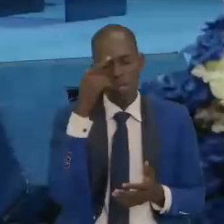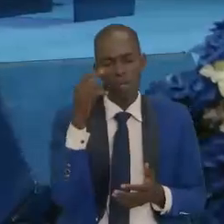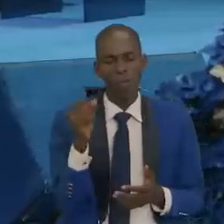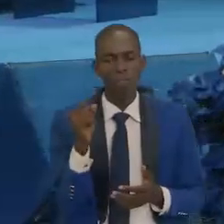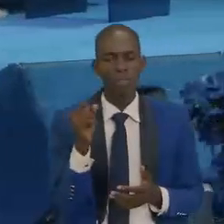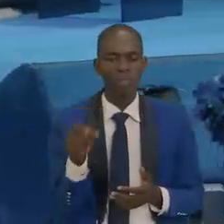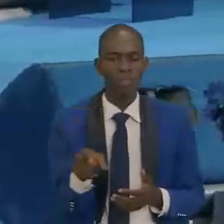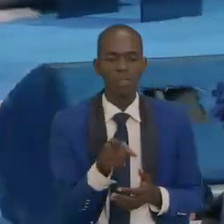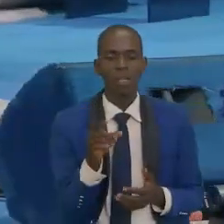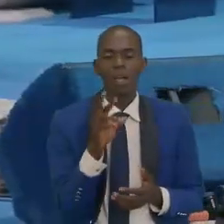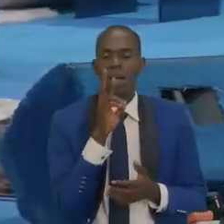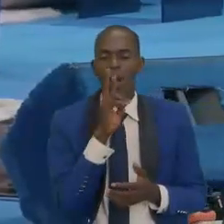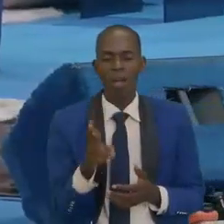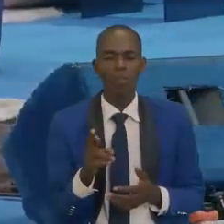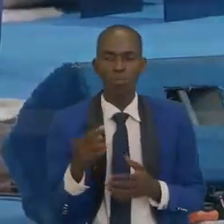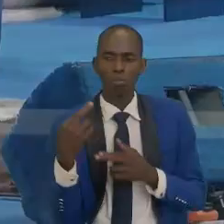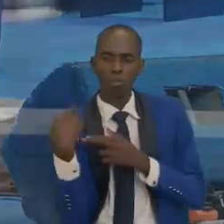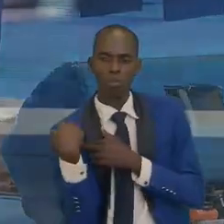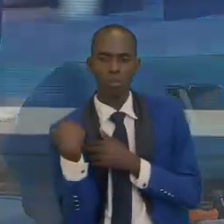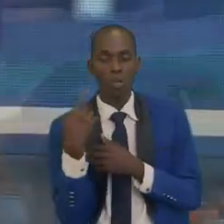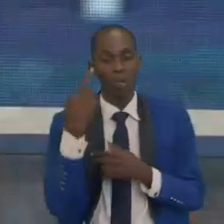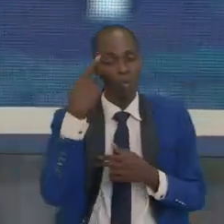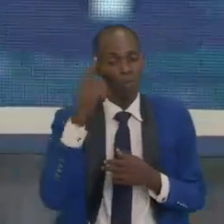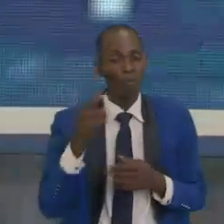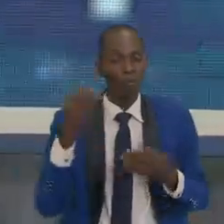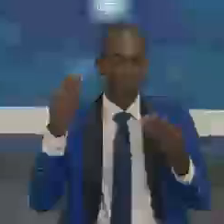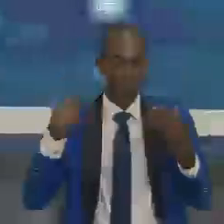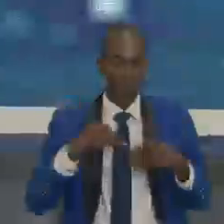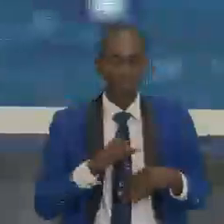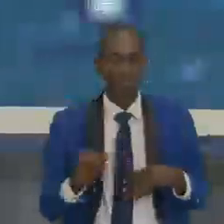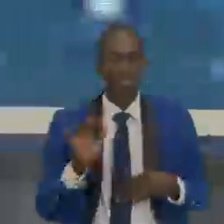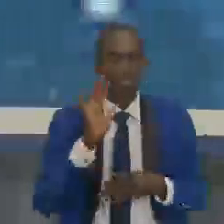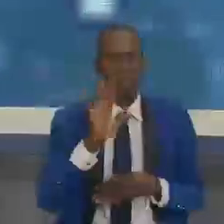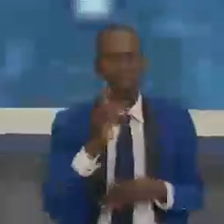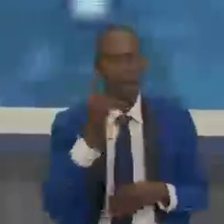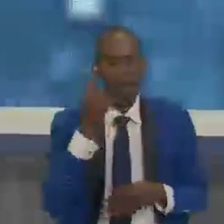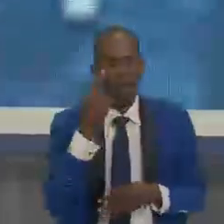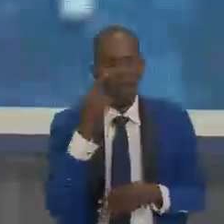are responsible for closing their eyes.